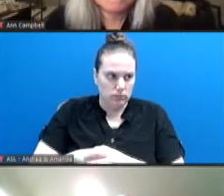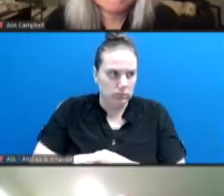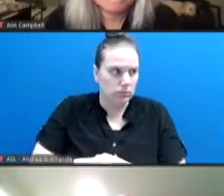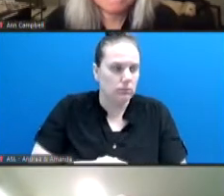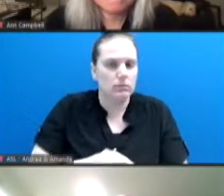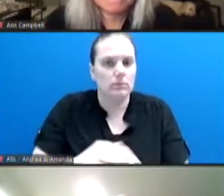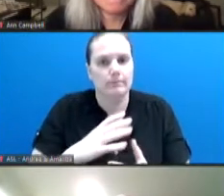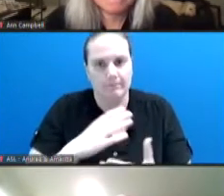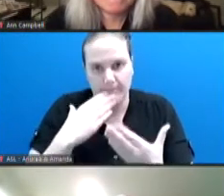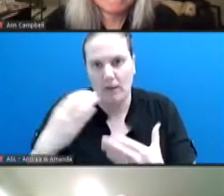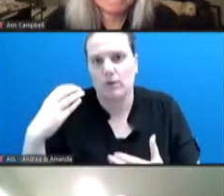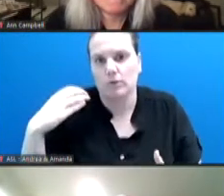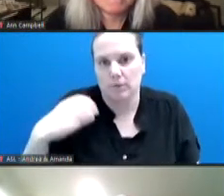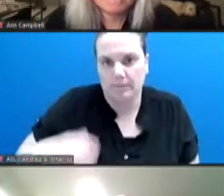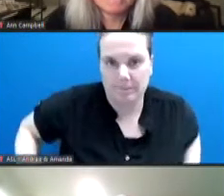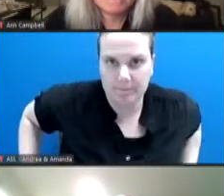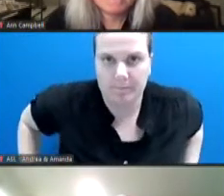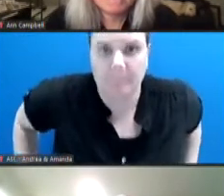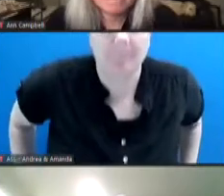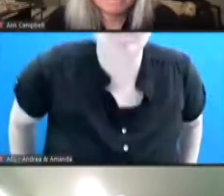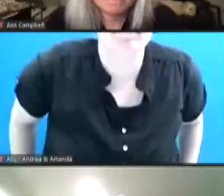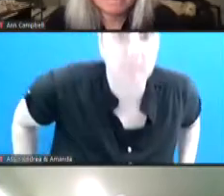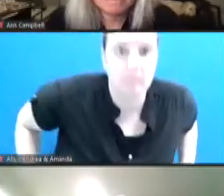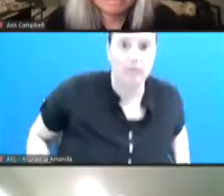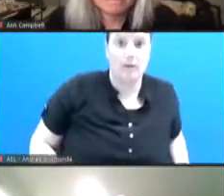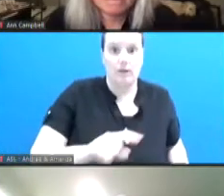you, Chief. Zainab.